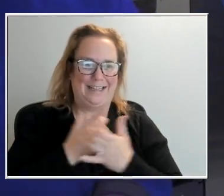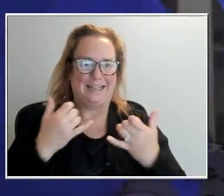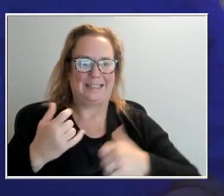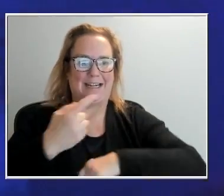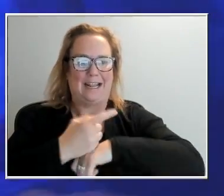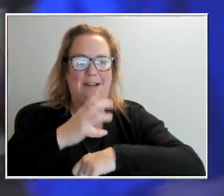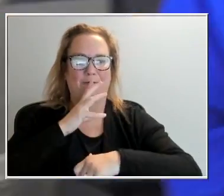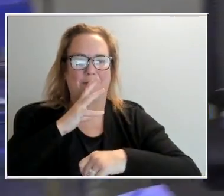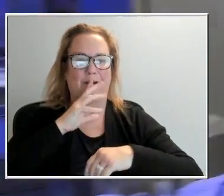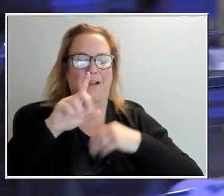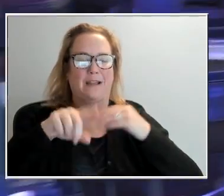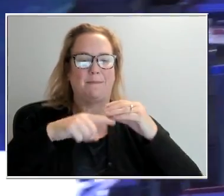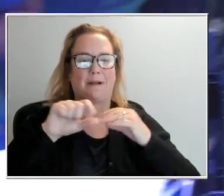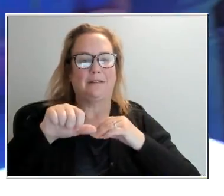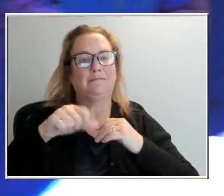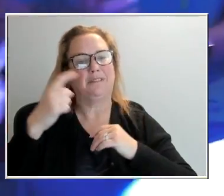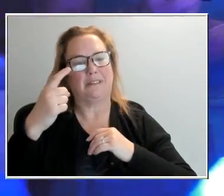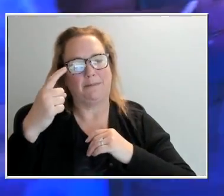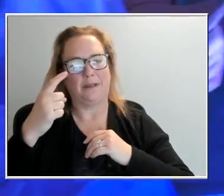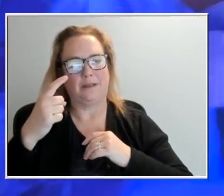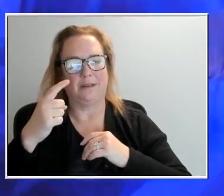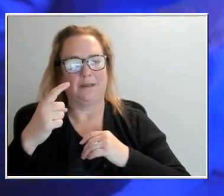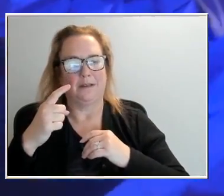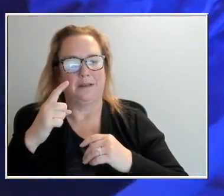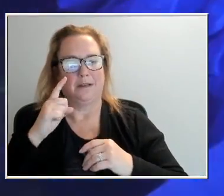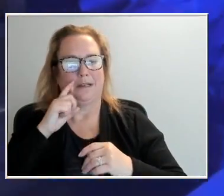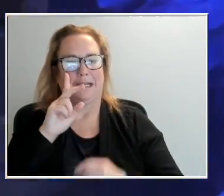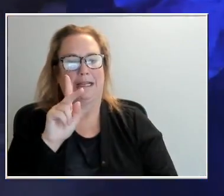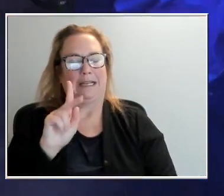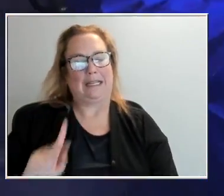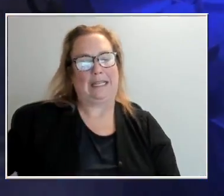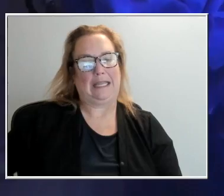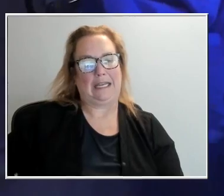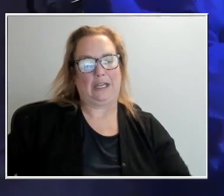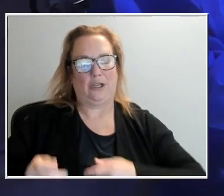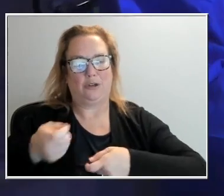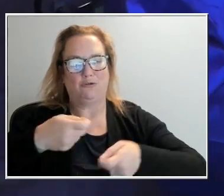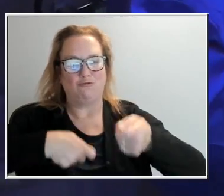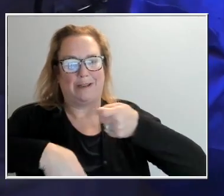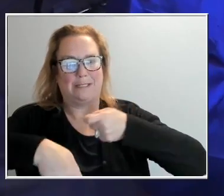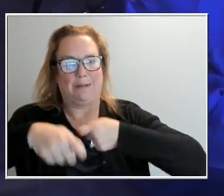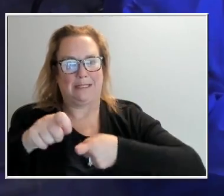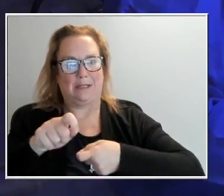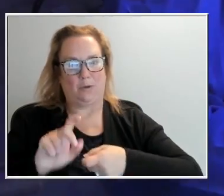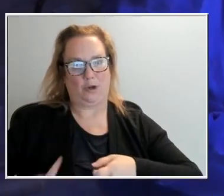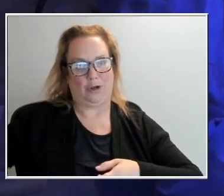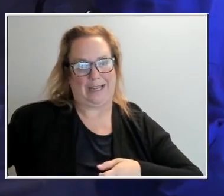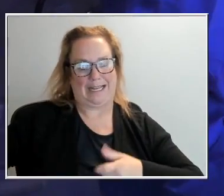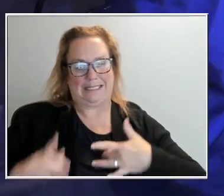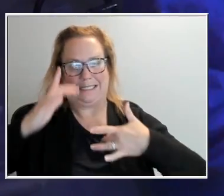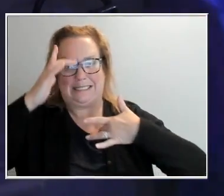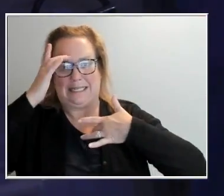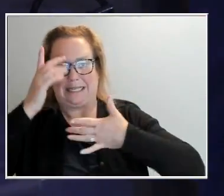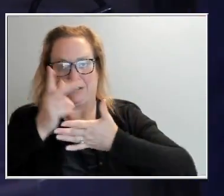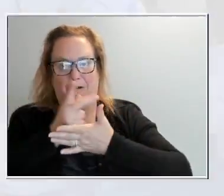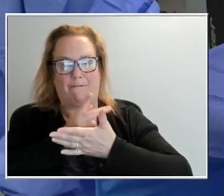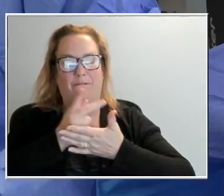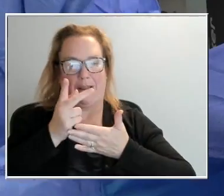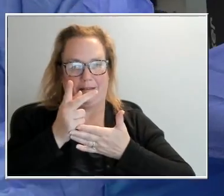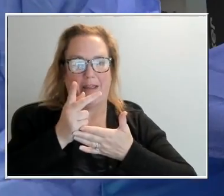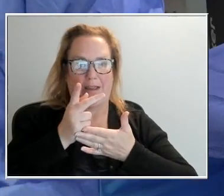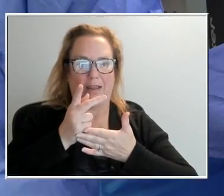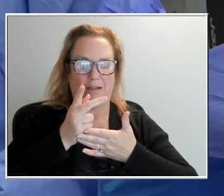about something that's in my wheelhouse, kidney transplants. When your kidneys are diseased or failing, it can trigger a lot of different